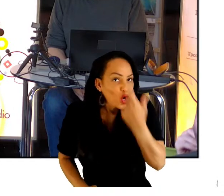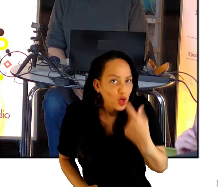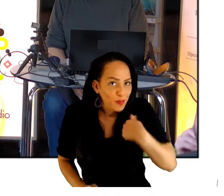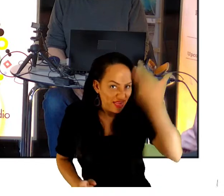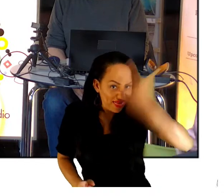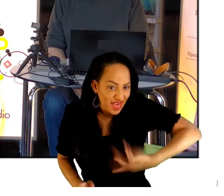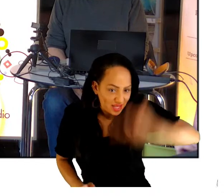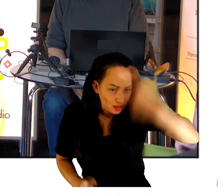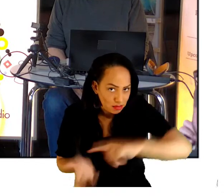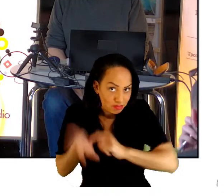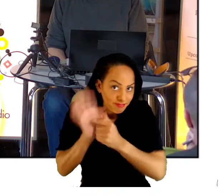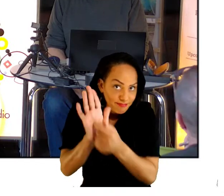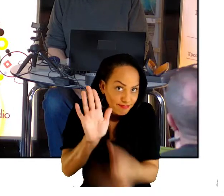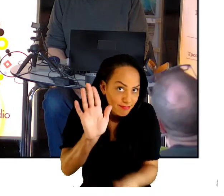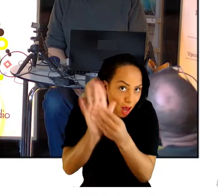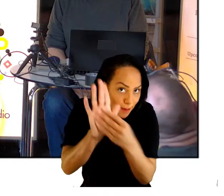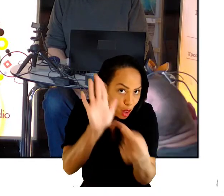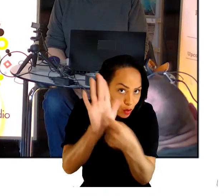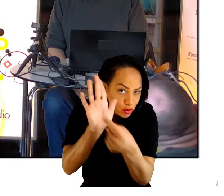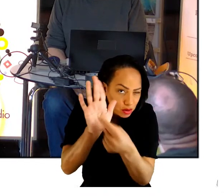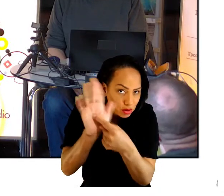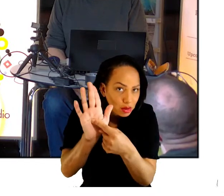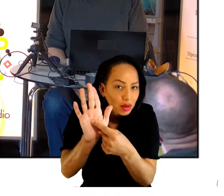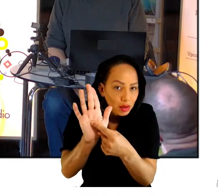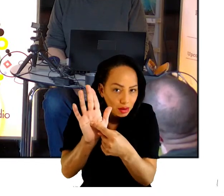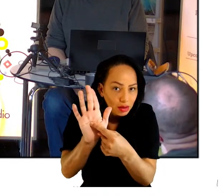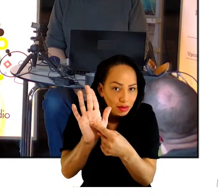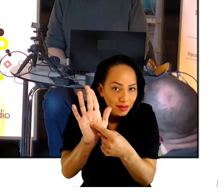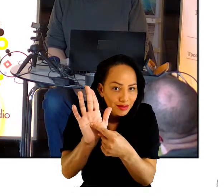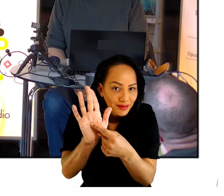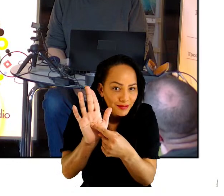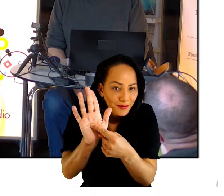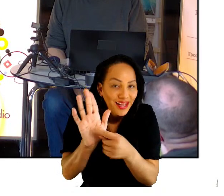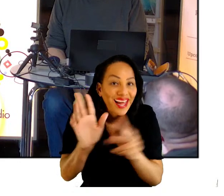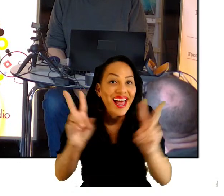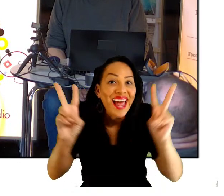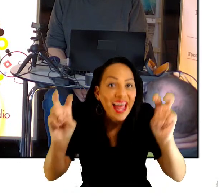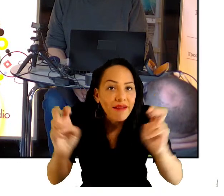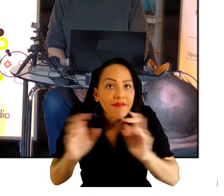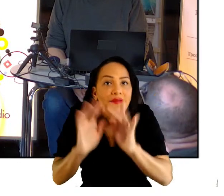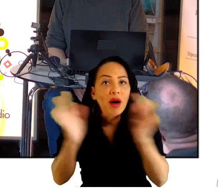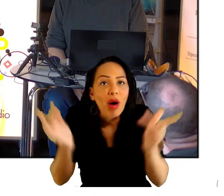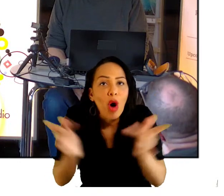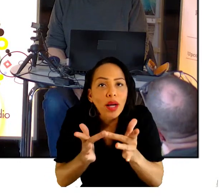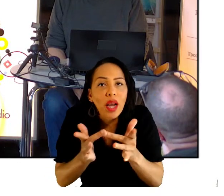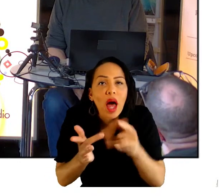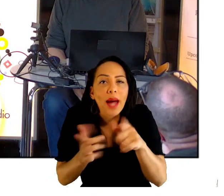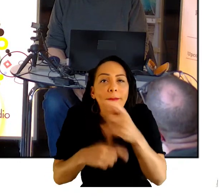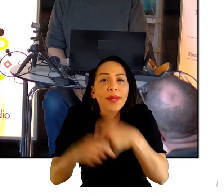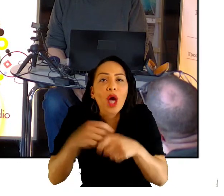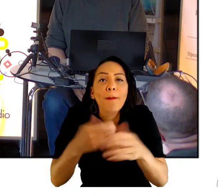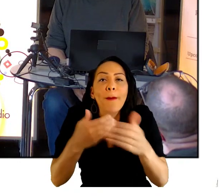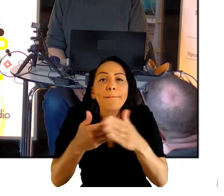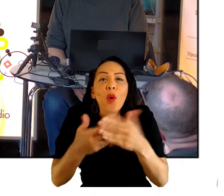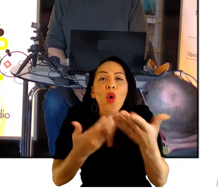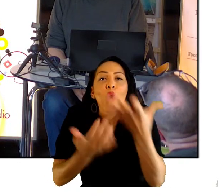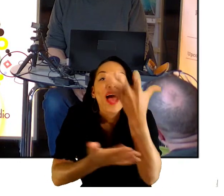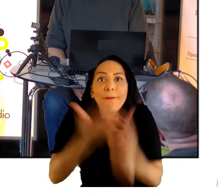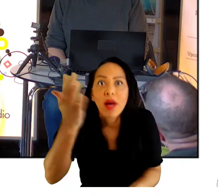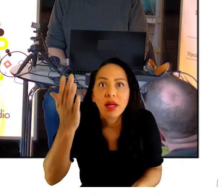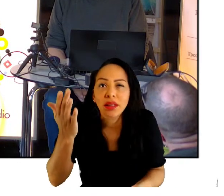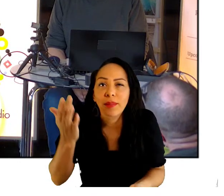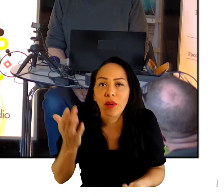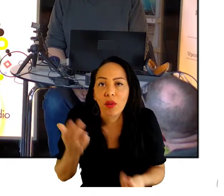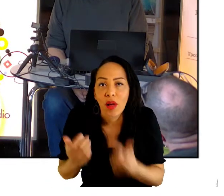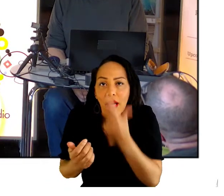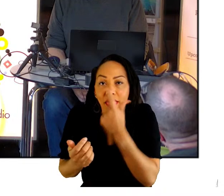if immersive environments become more accessible, that might be a real thing, a real shift,